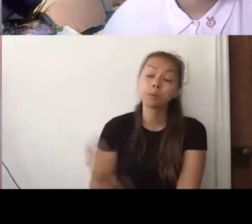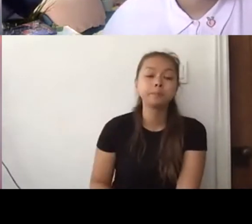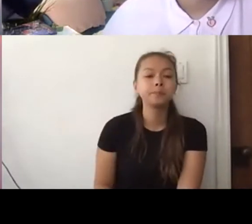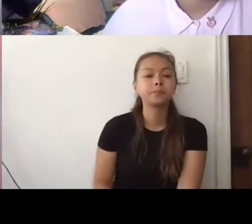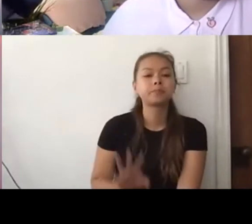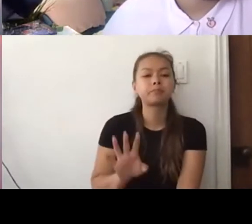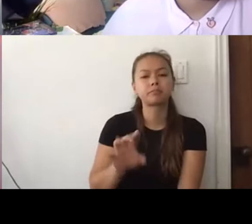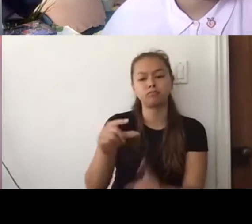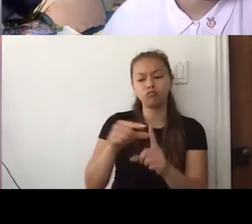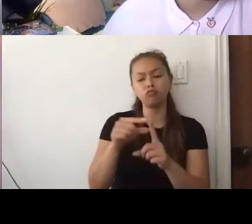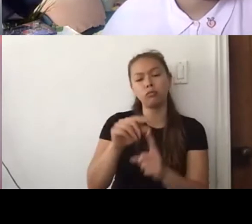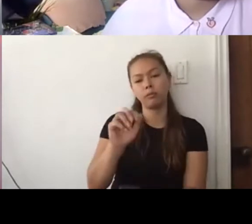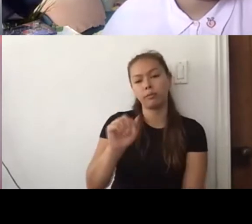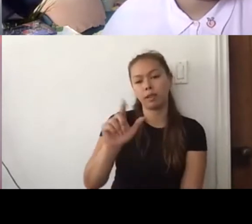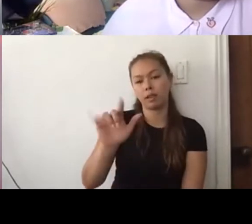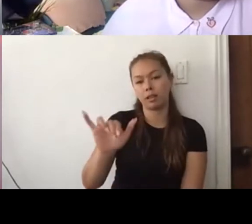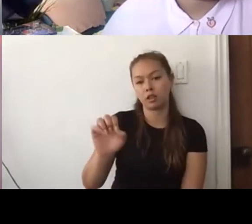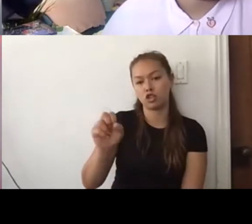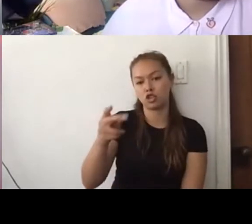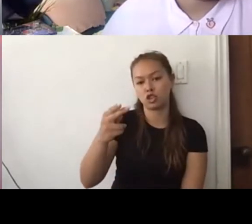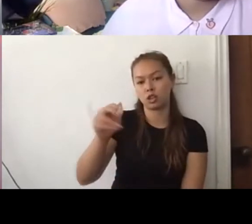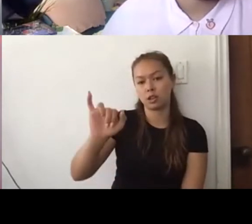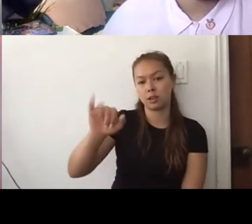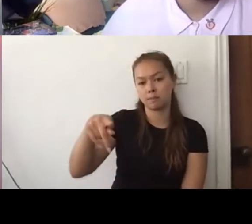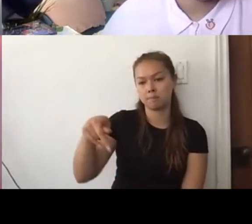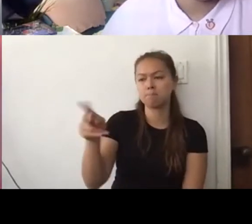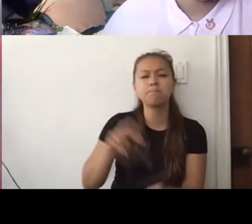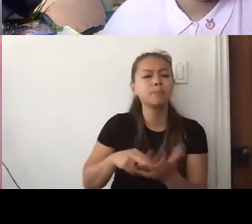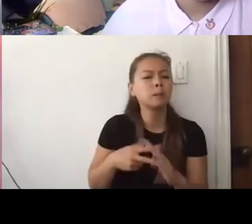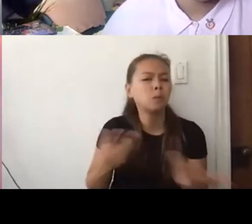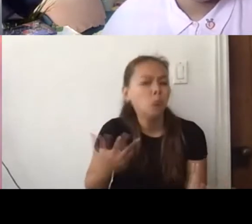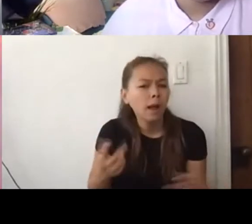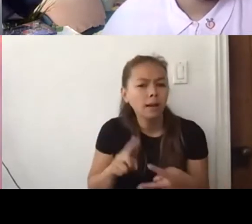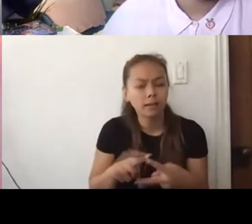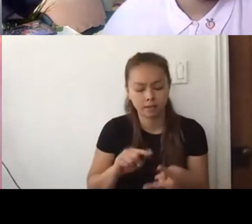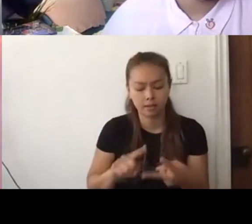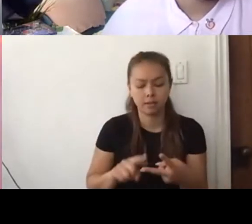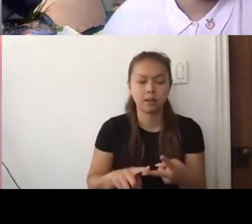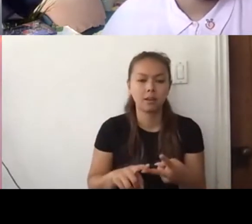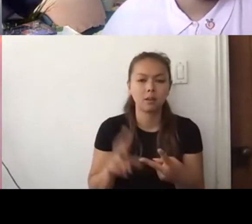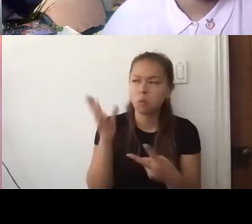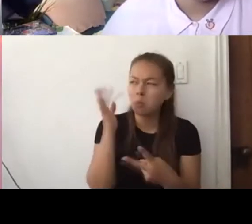is it important to create opportunities to practice allyship? Jaye.